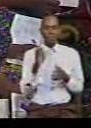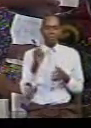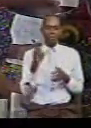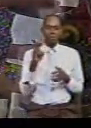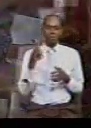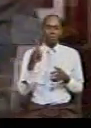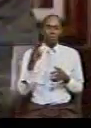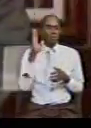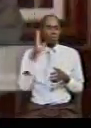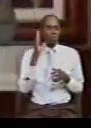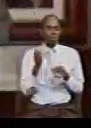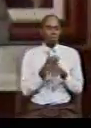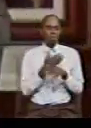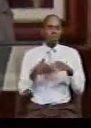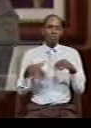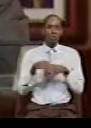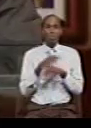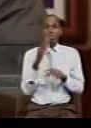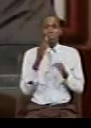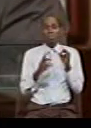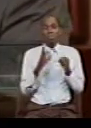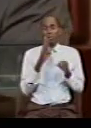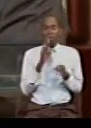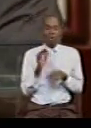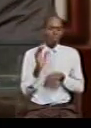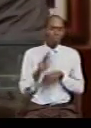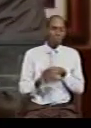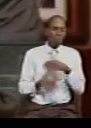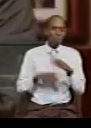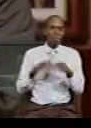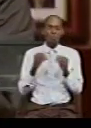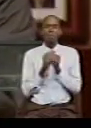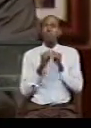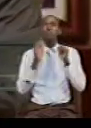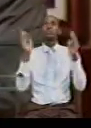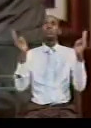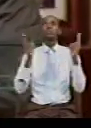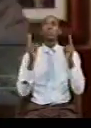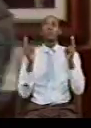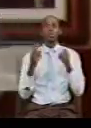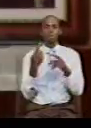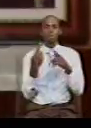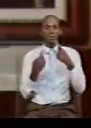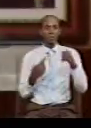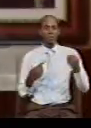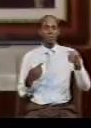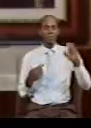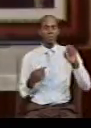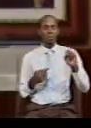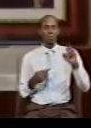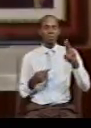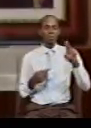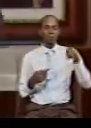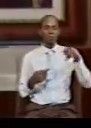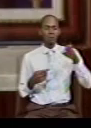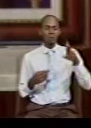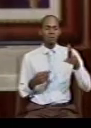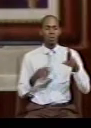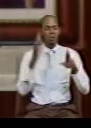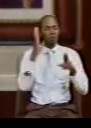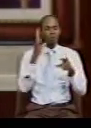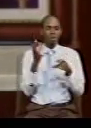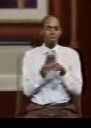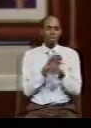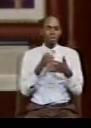your walking victoriously and nothing to stop you, the super will take over in